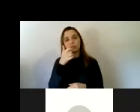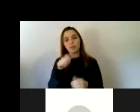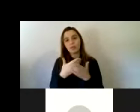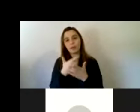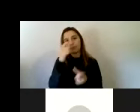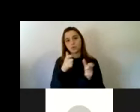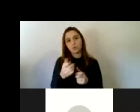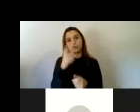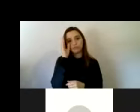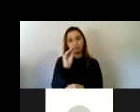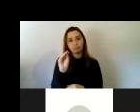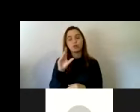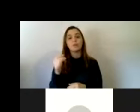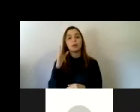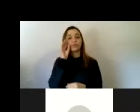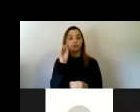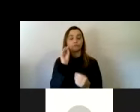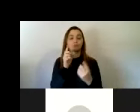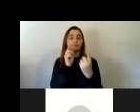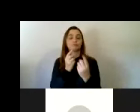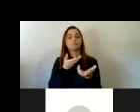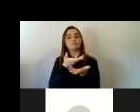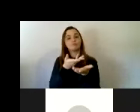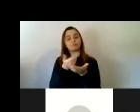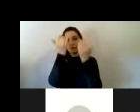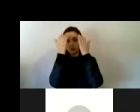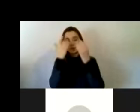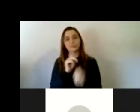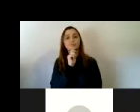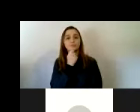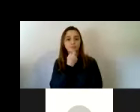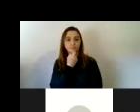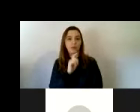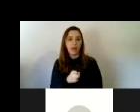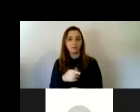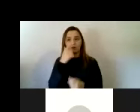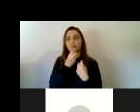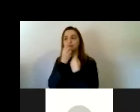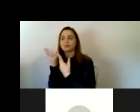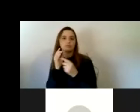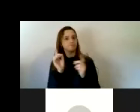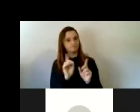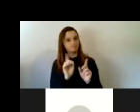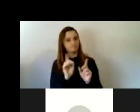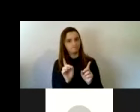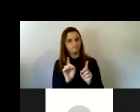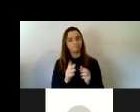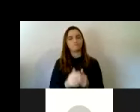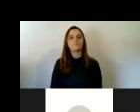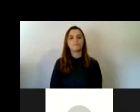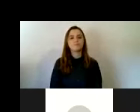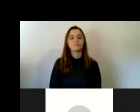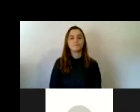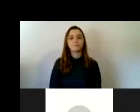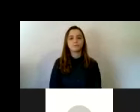is confidential. We share the information that's shared in RådRum. We cannot share it with a third part. That's to